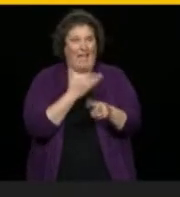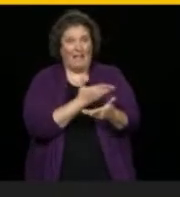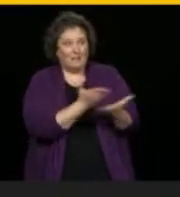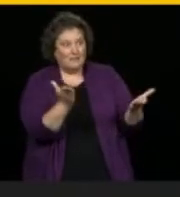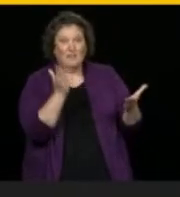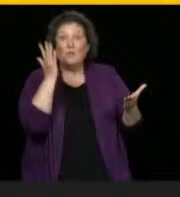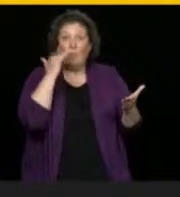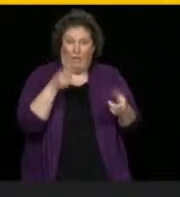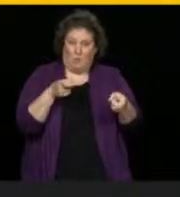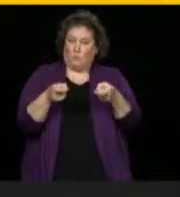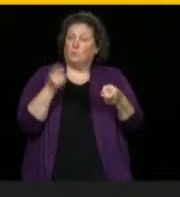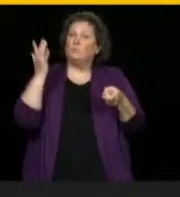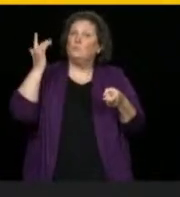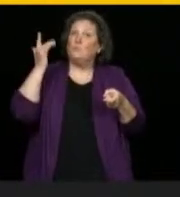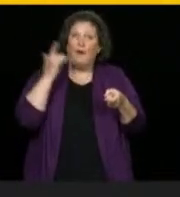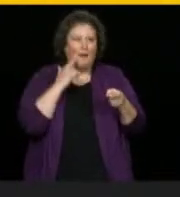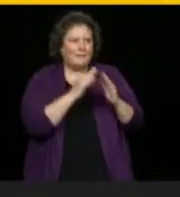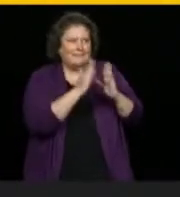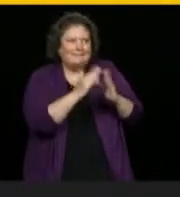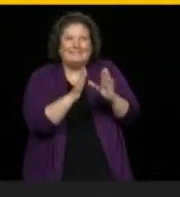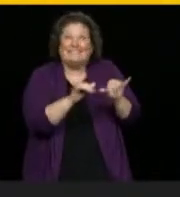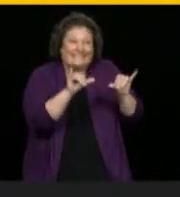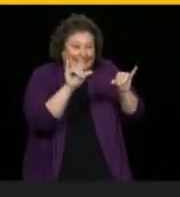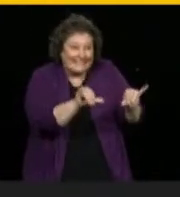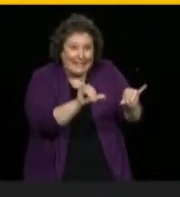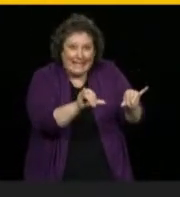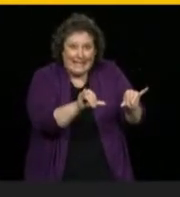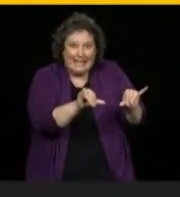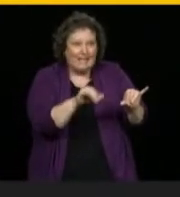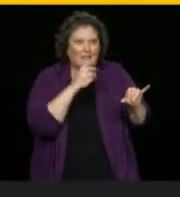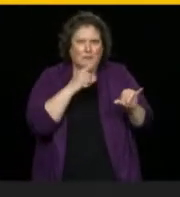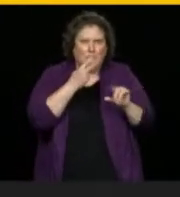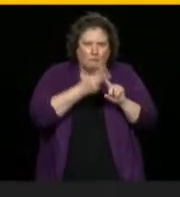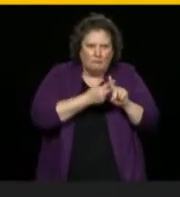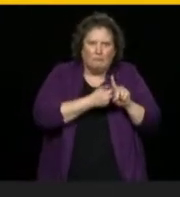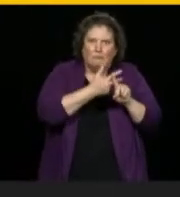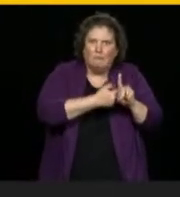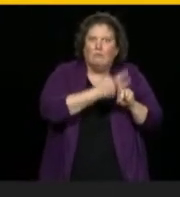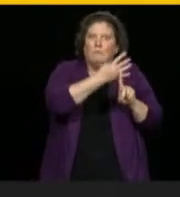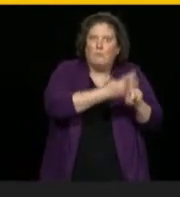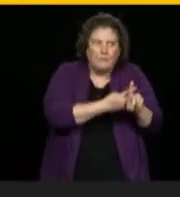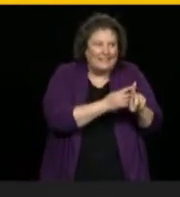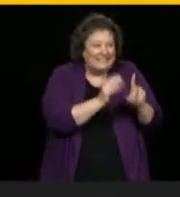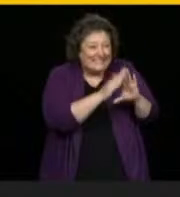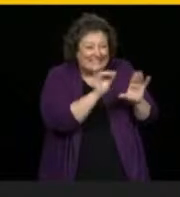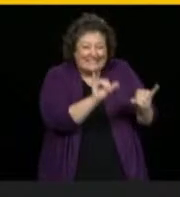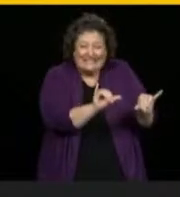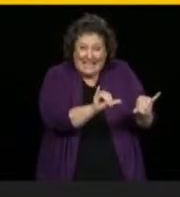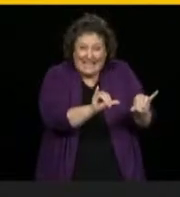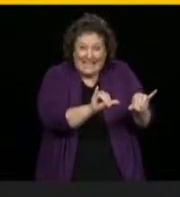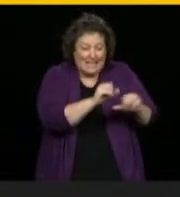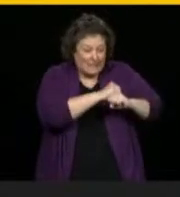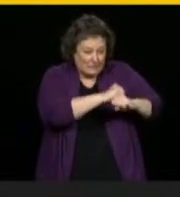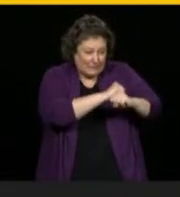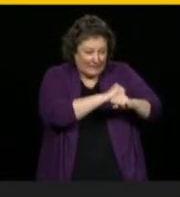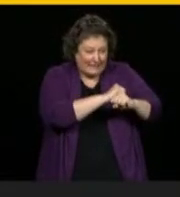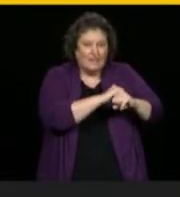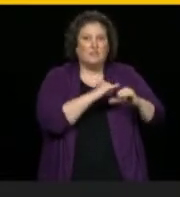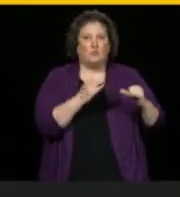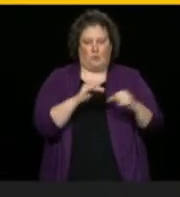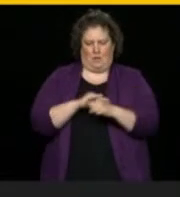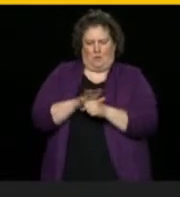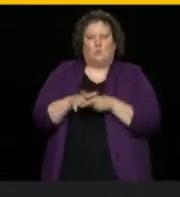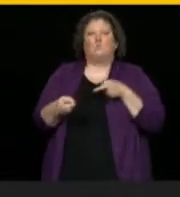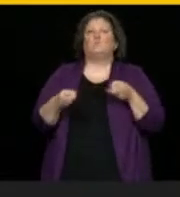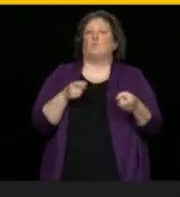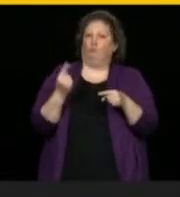to pour protect que themselves for maintenant, months on a le virus so that sous contrôle. now we have the virus under Continuer à control. demeurer vigilant. Il va We falloir